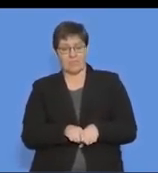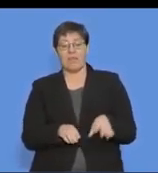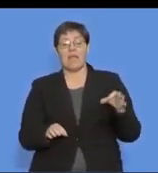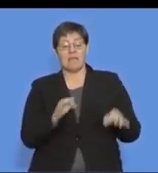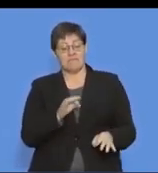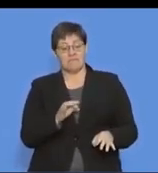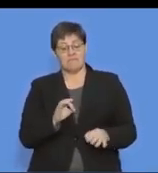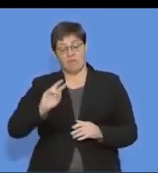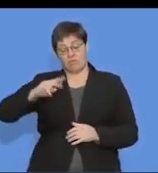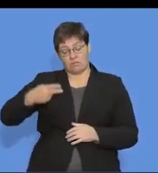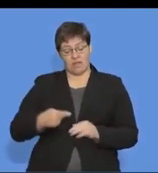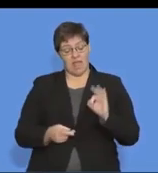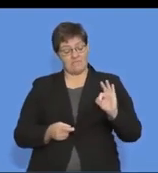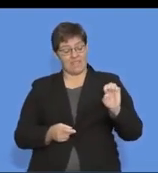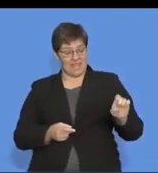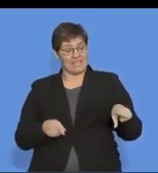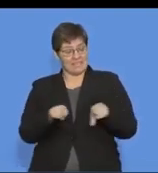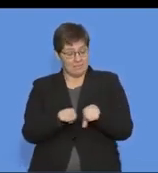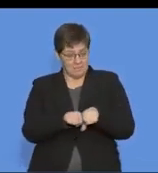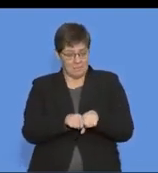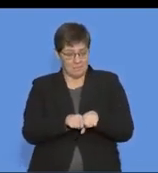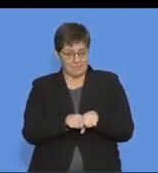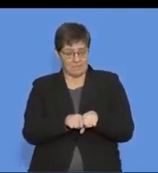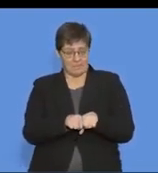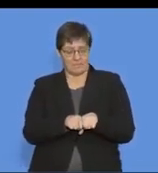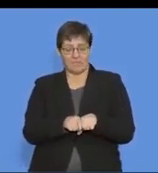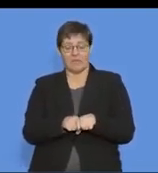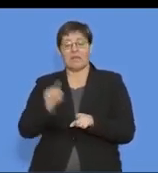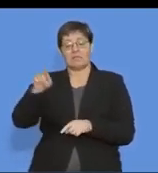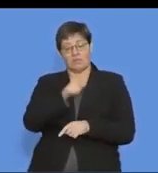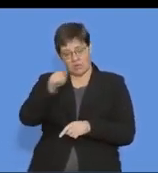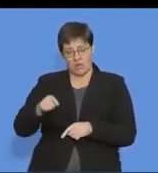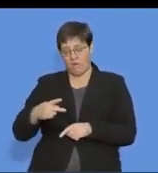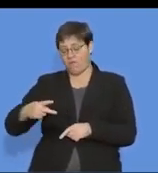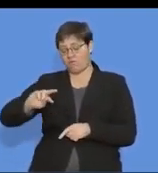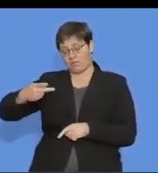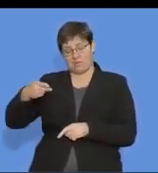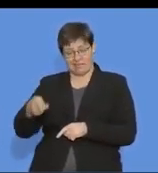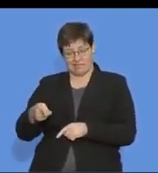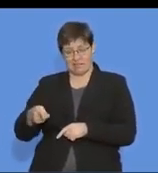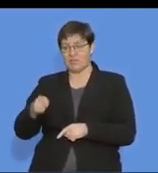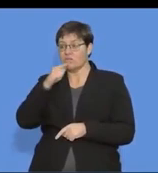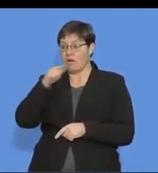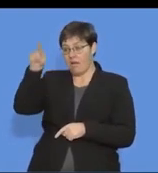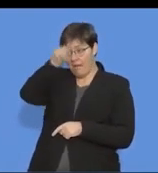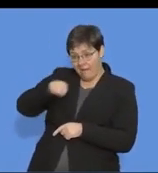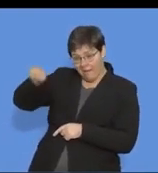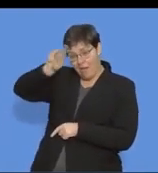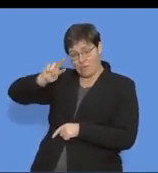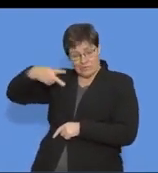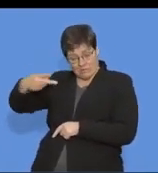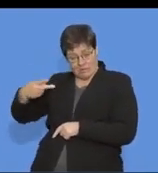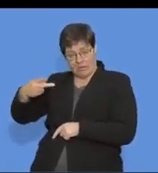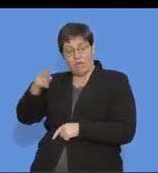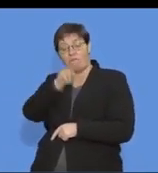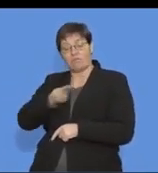the reciprocal of the same electrostatic force is actually directly proportional to the reciprocal. So this is the reciprocal of